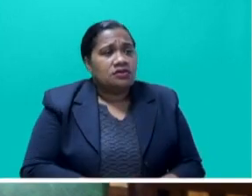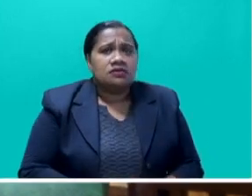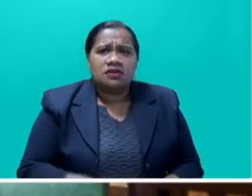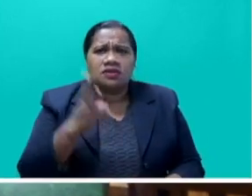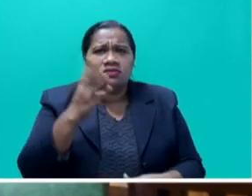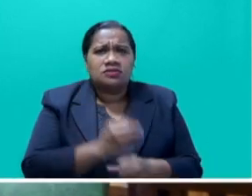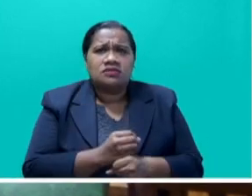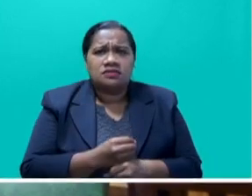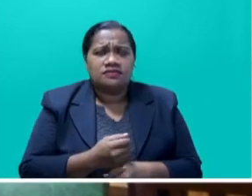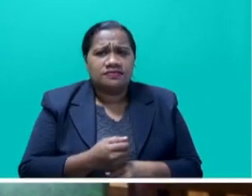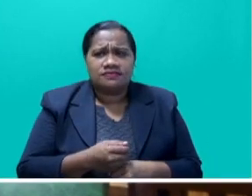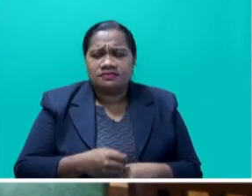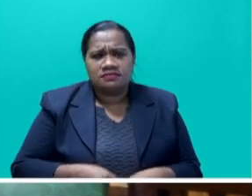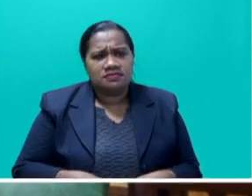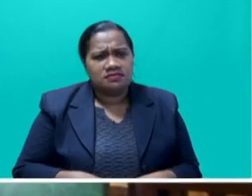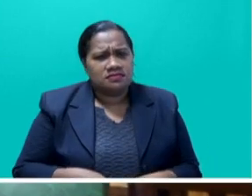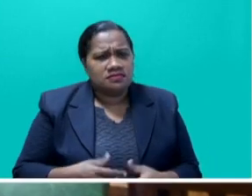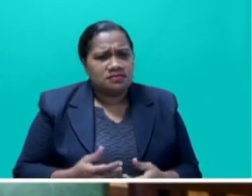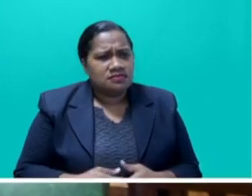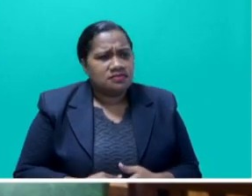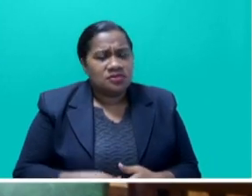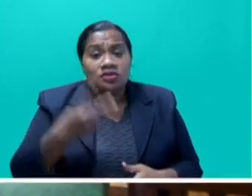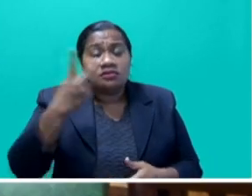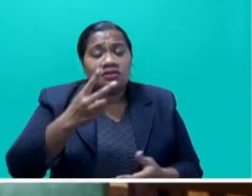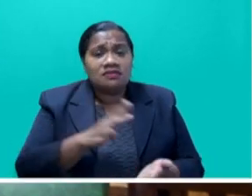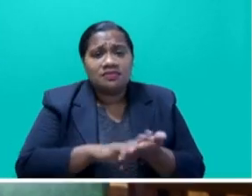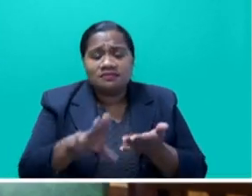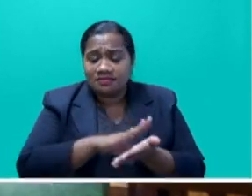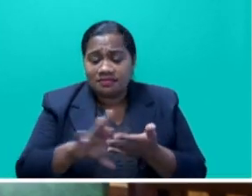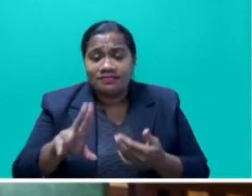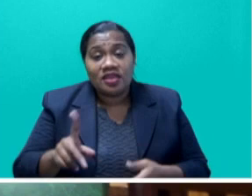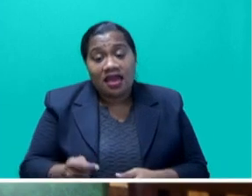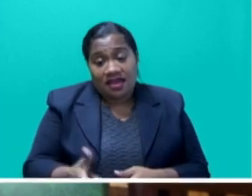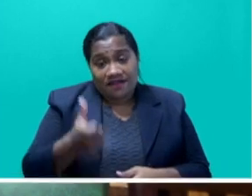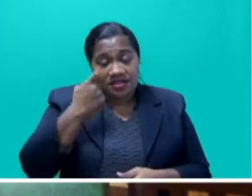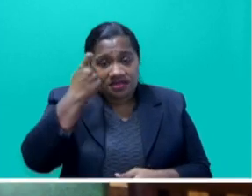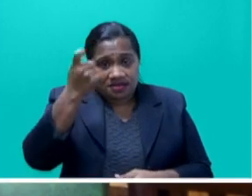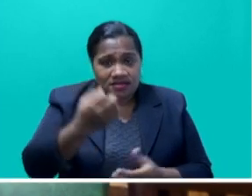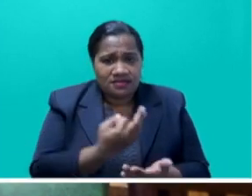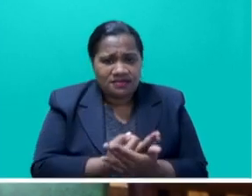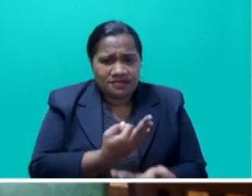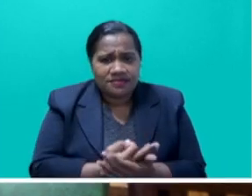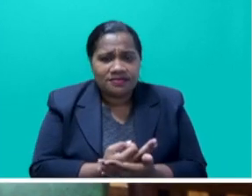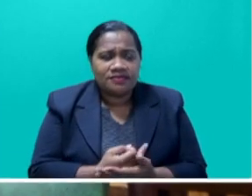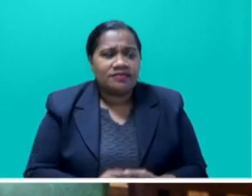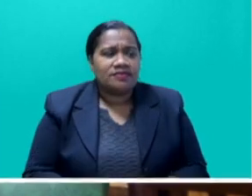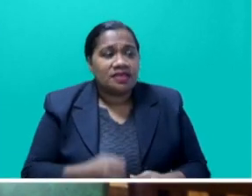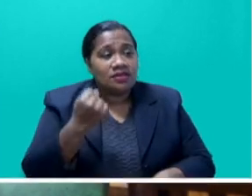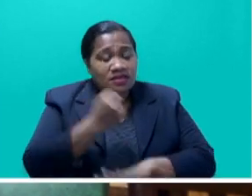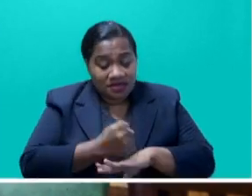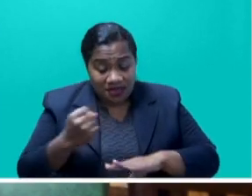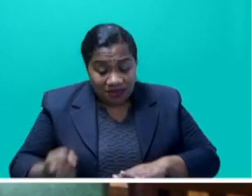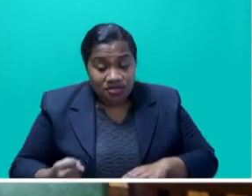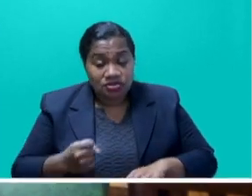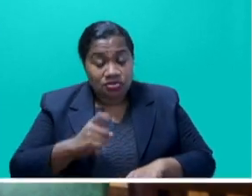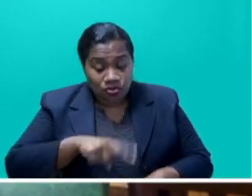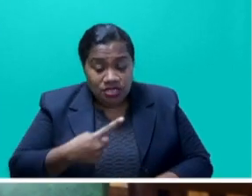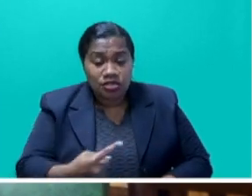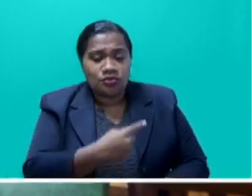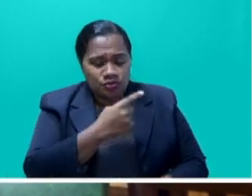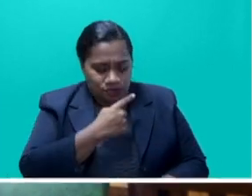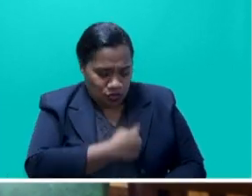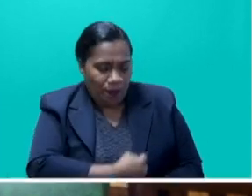$260,000.96. $12 million, Mr. Speaker, sir, for the Aftercare Fund, expressing government's continued commitment to all